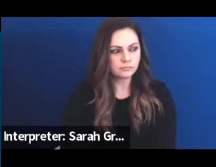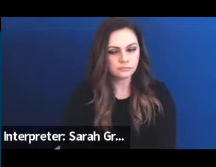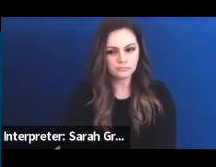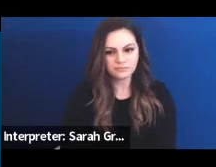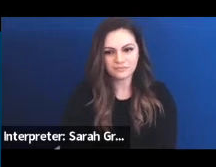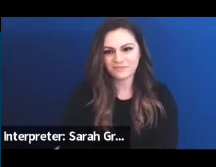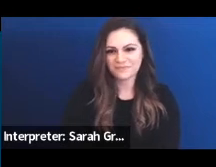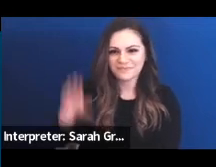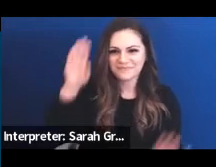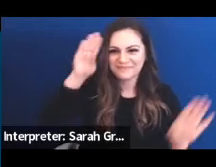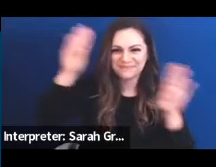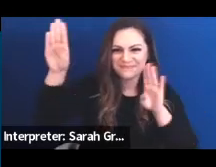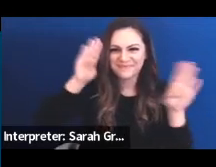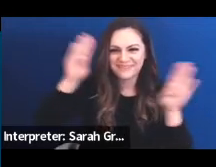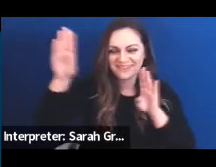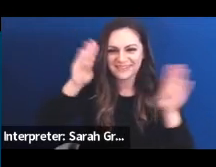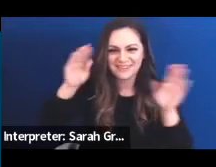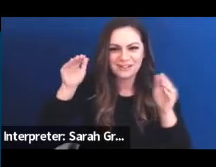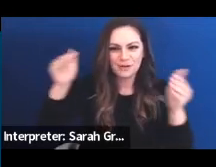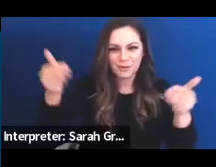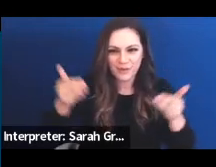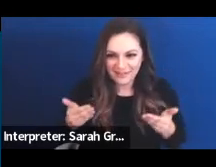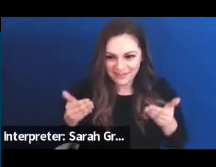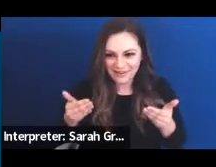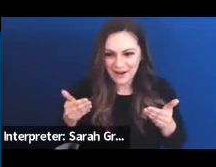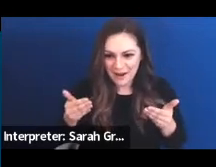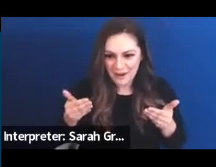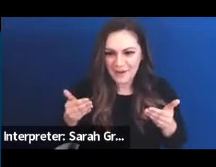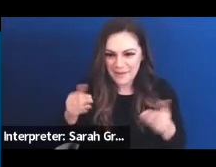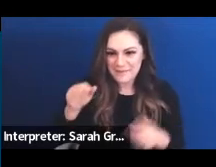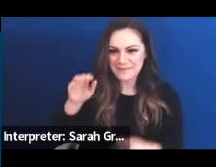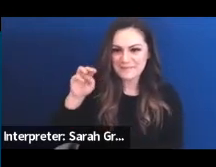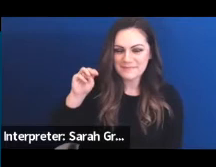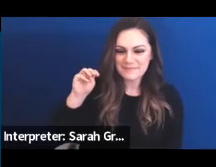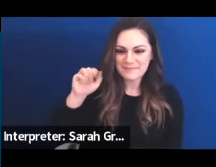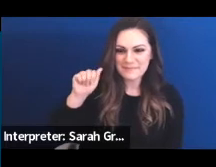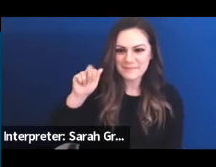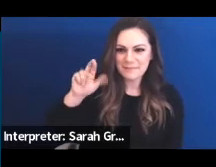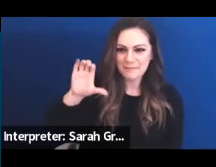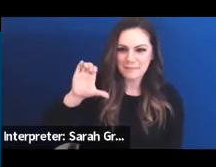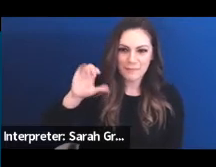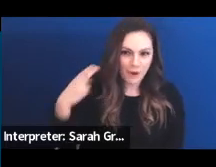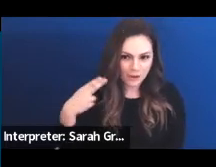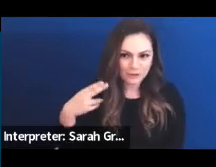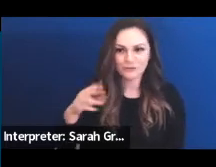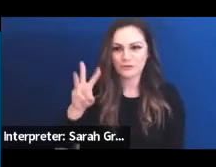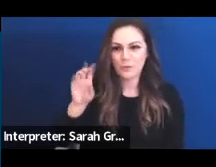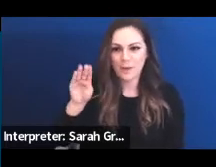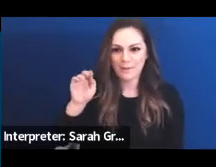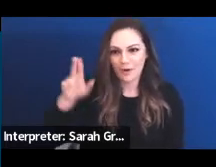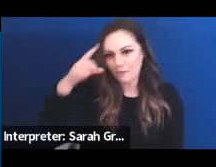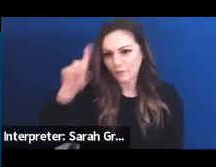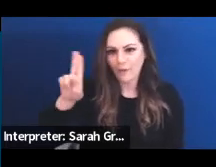Hello, everyone, and welcome to the March UNSHAME Kentucky webinar. My name